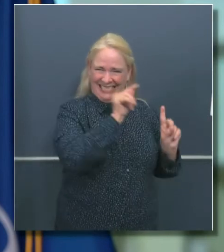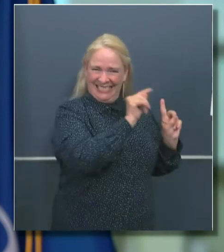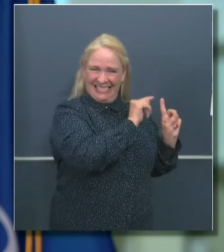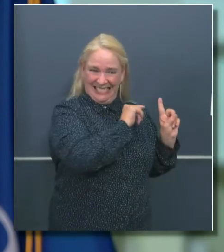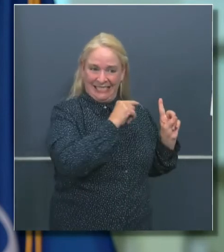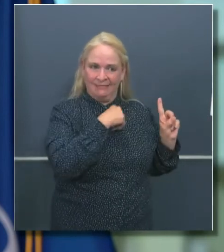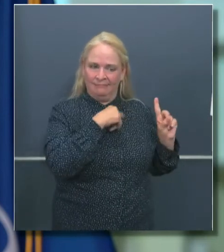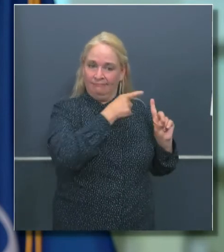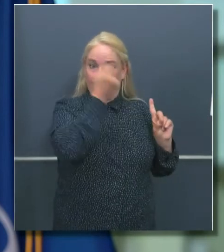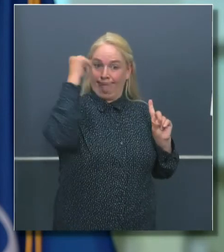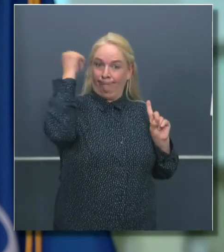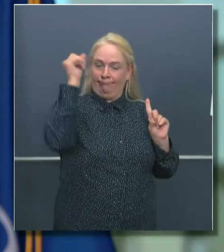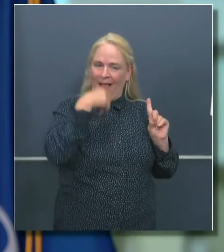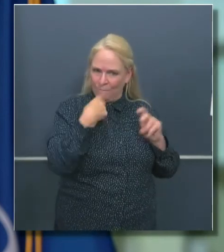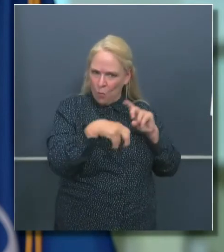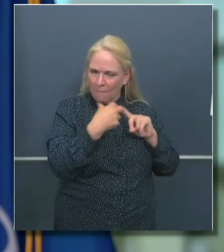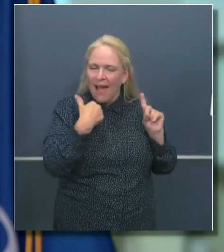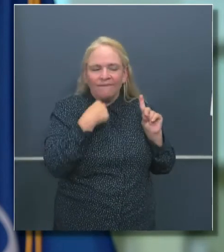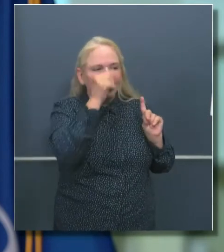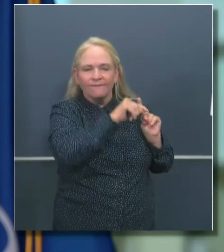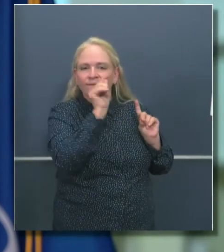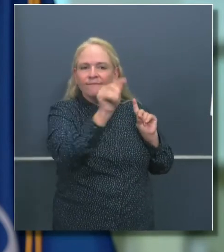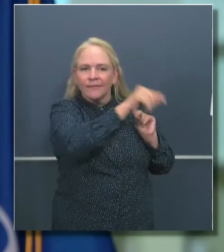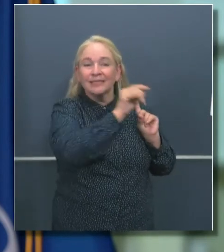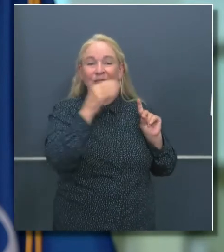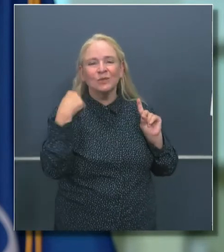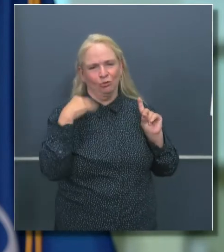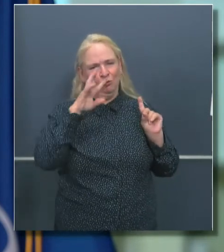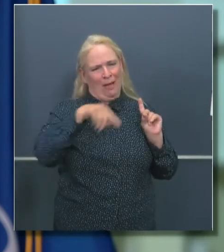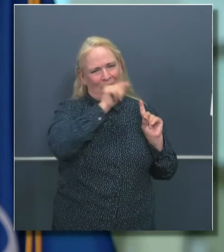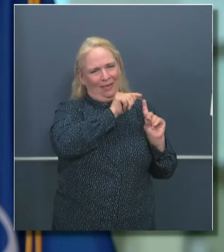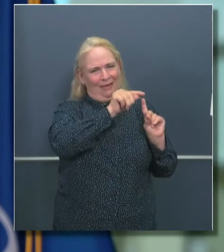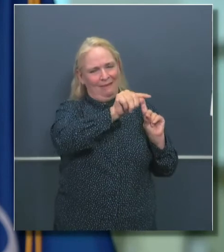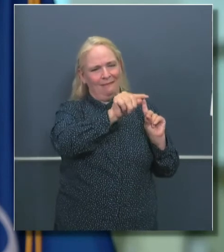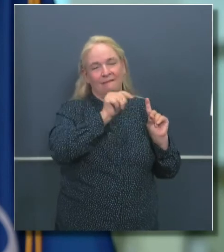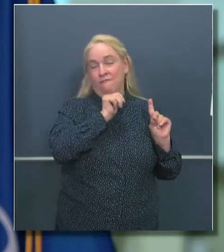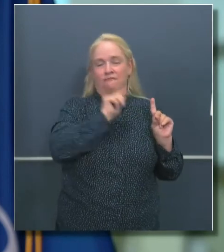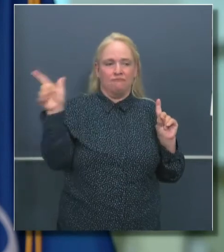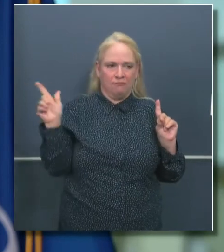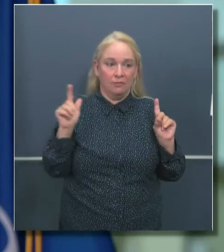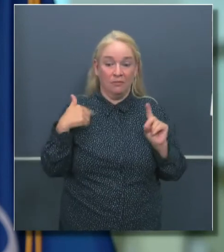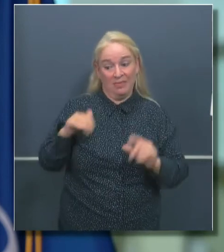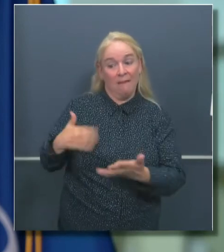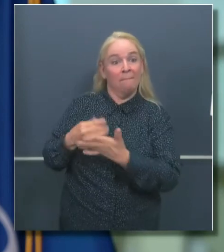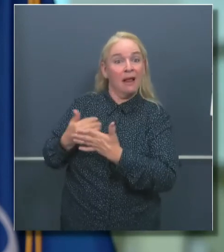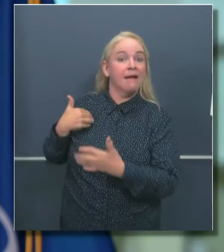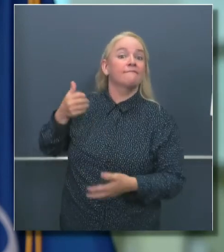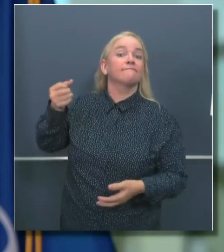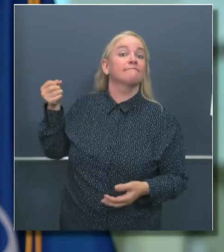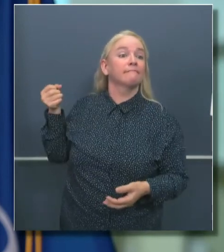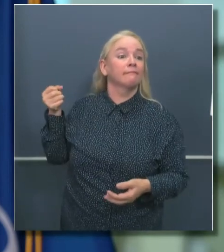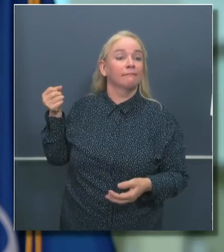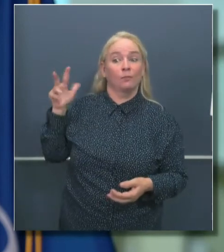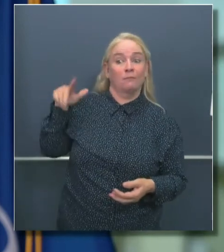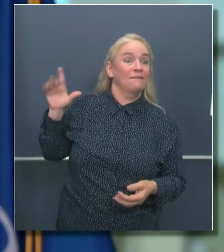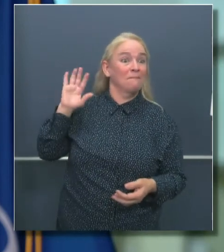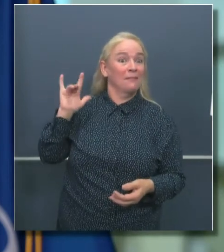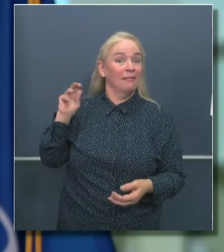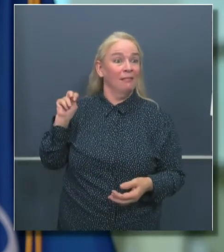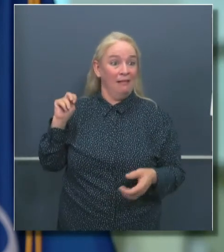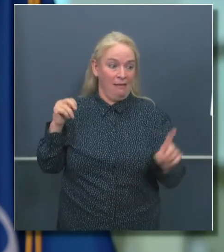By definition, the contingency on the $2.5 billion related to health officers and